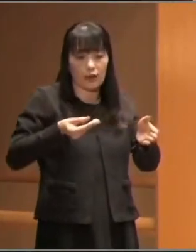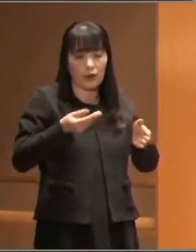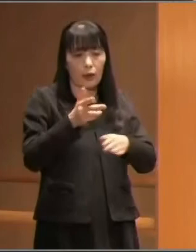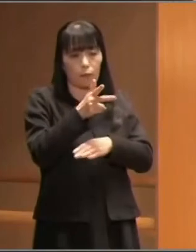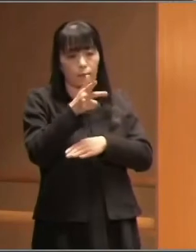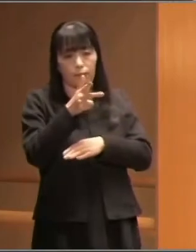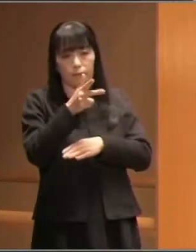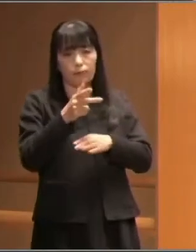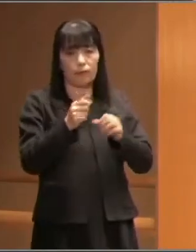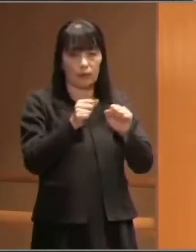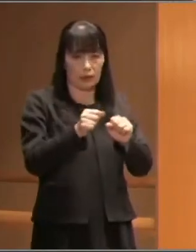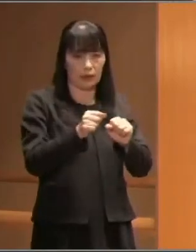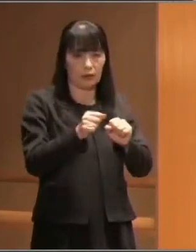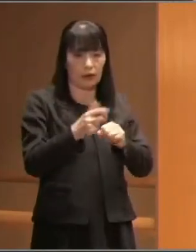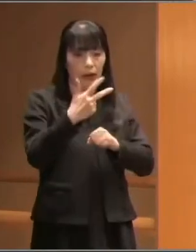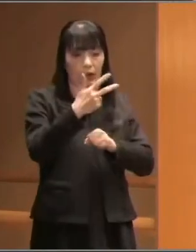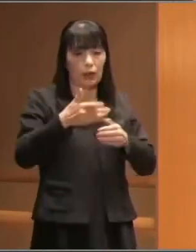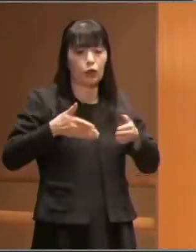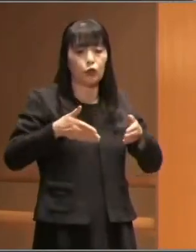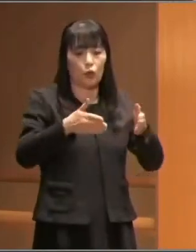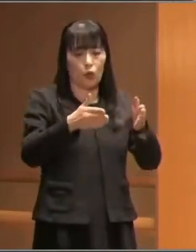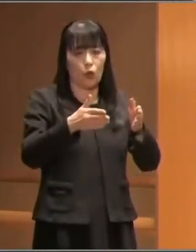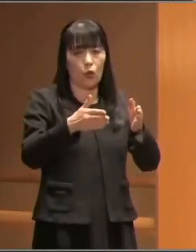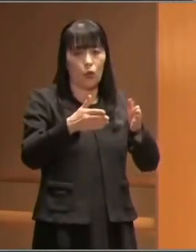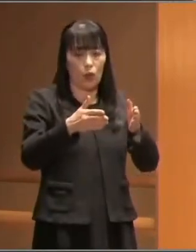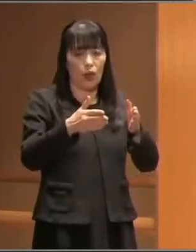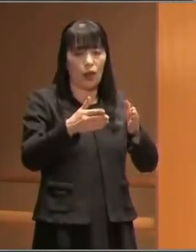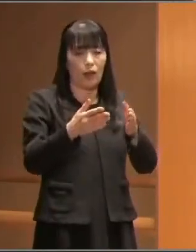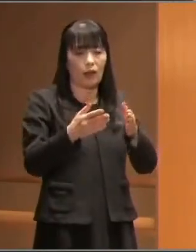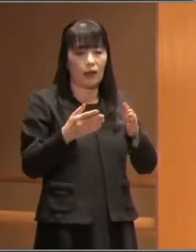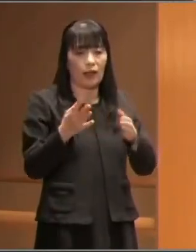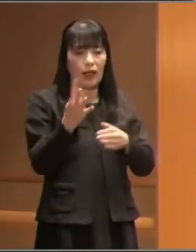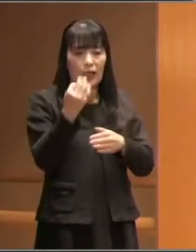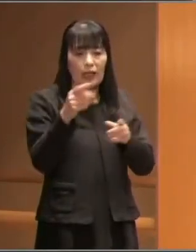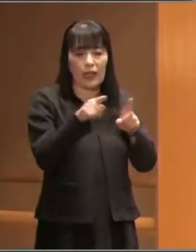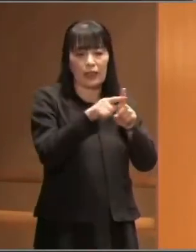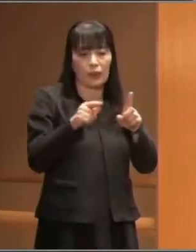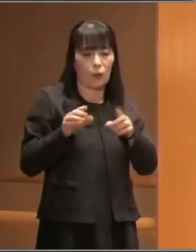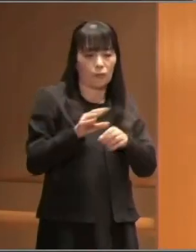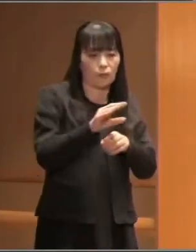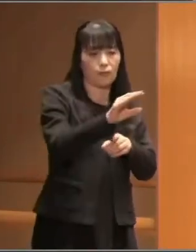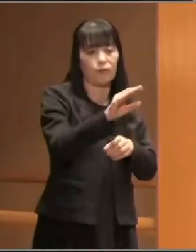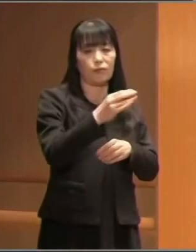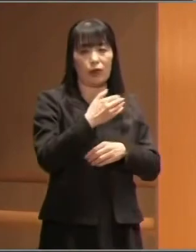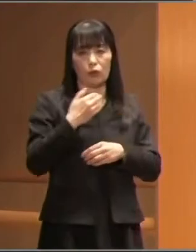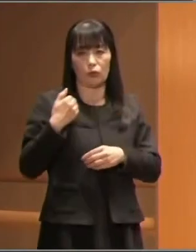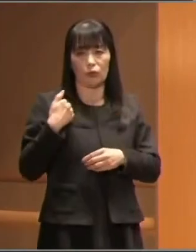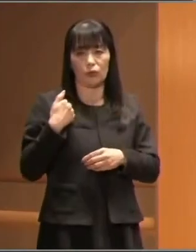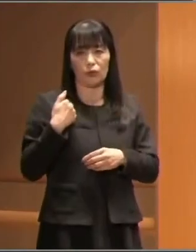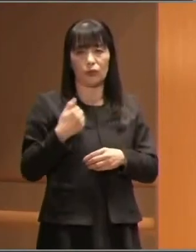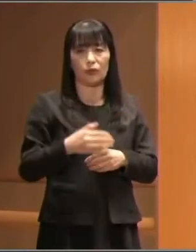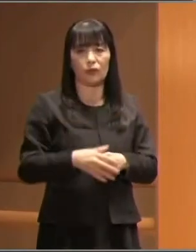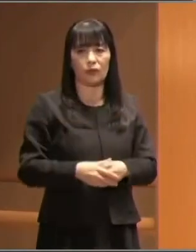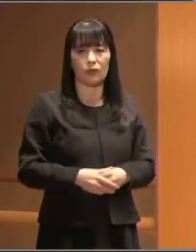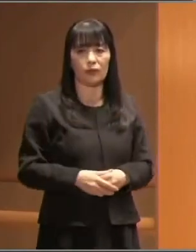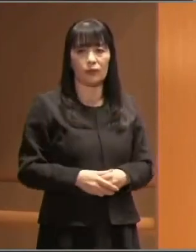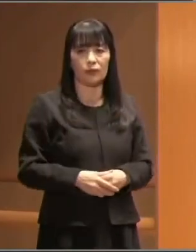this road was used for this shooting. So since this is a private road,